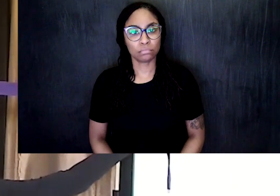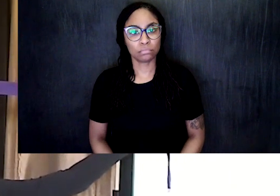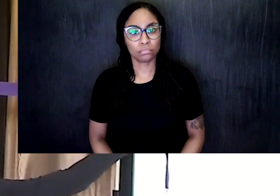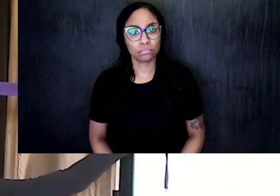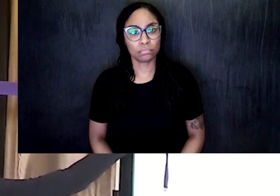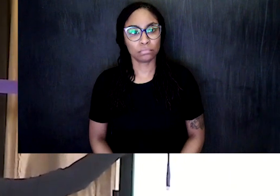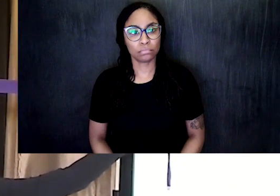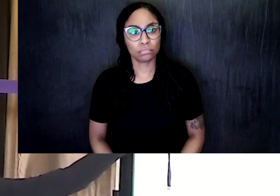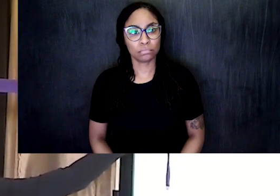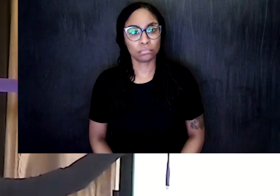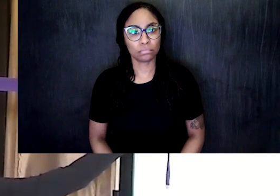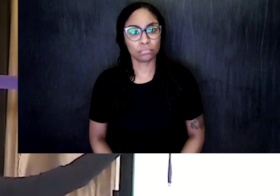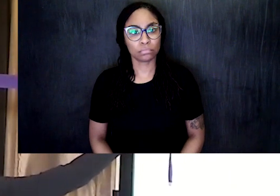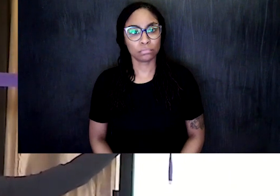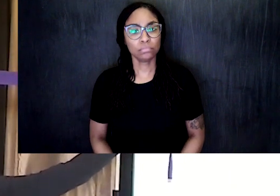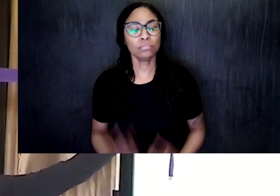happen.